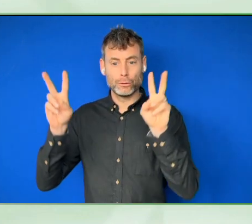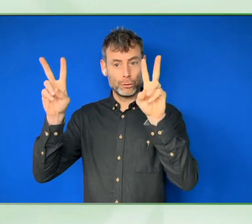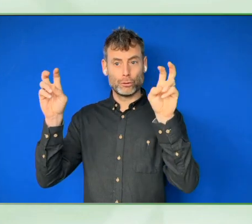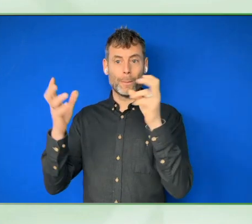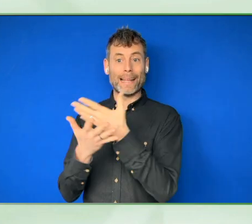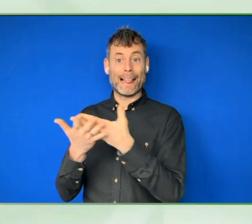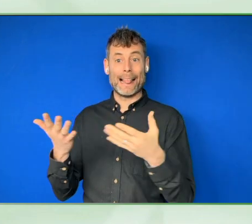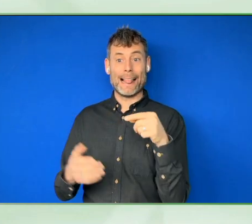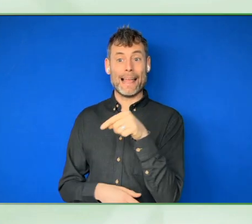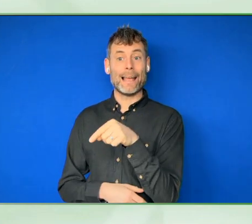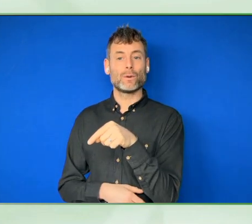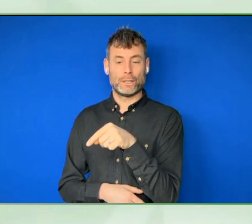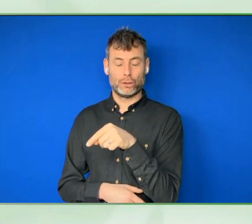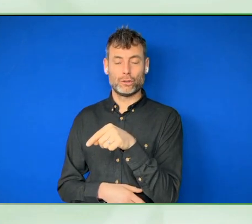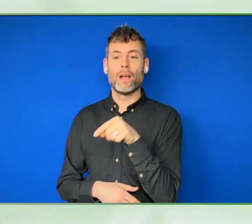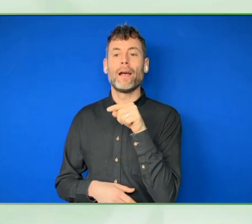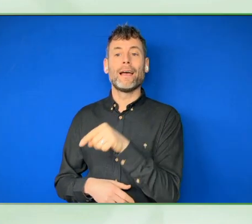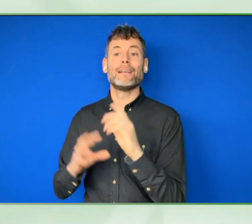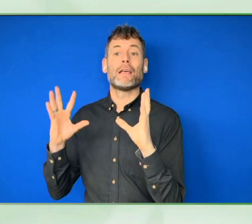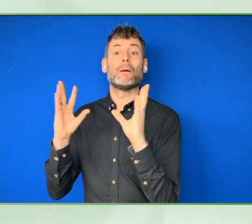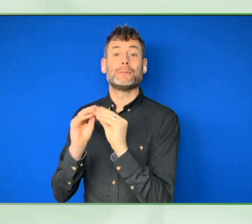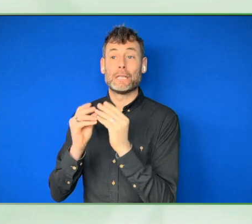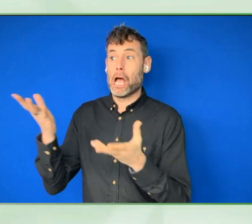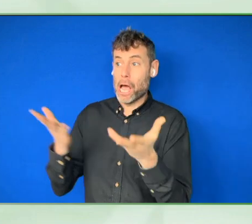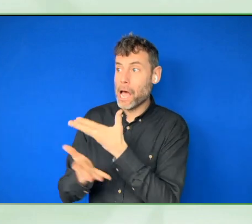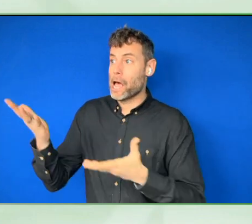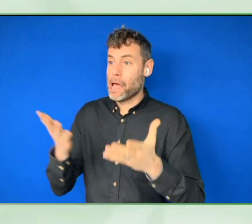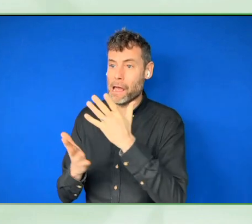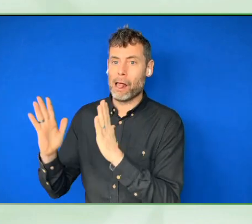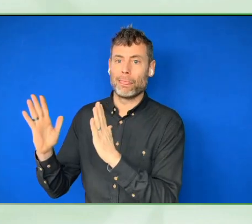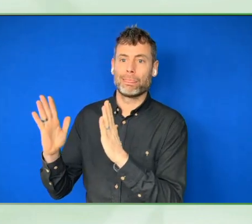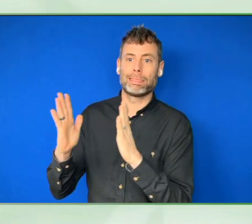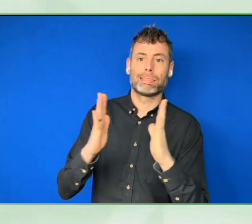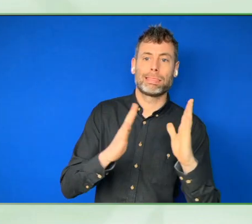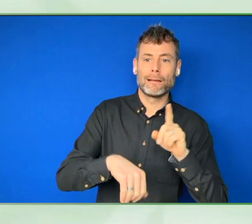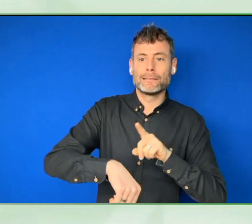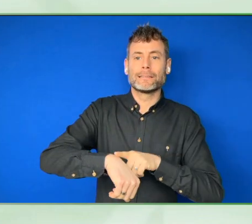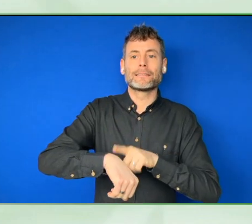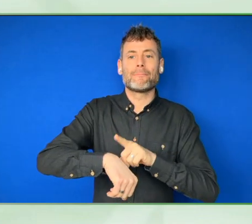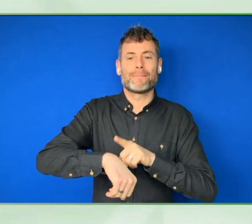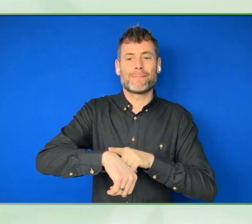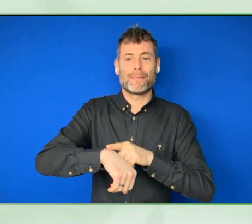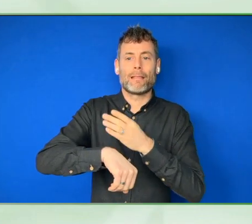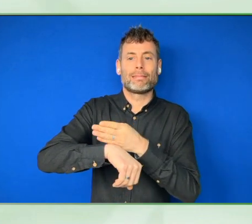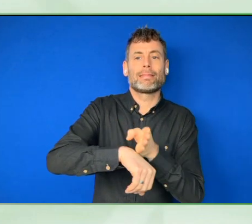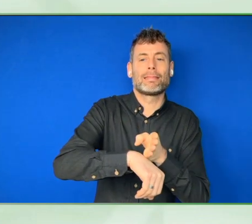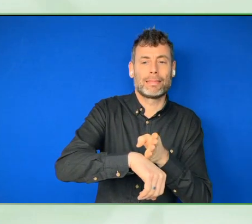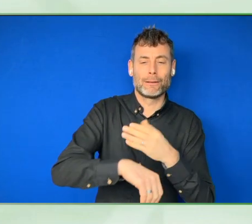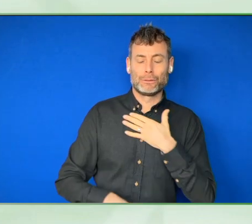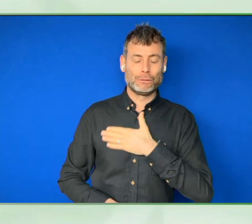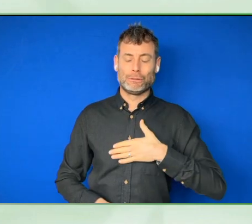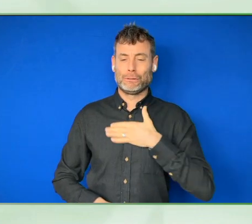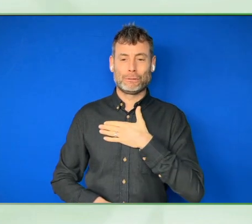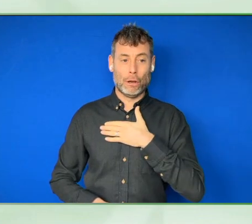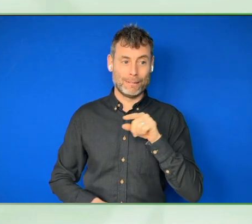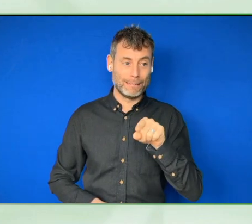So I'm sorry to keep you all waiting, and appreciate Farhana and Dr. Khan and Rosario also waiting. If you're joining